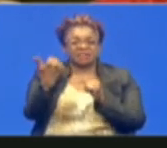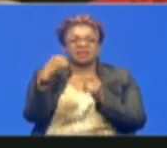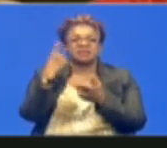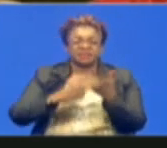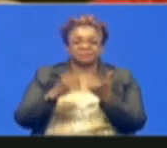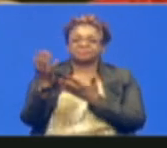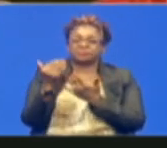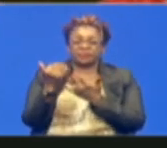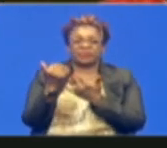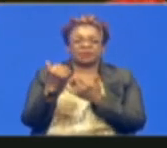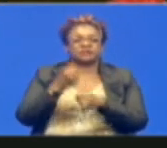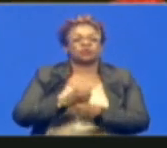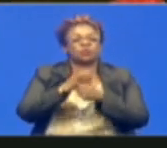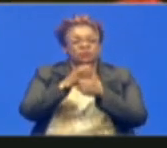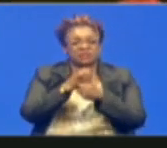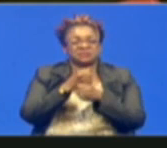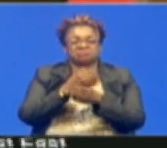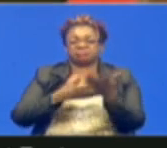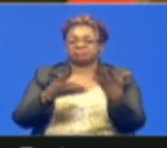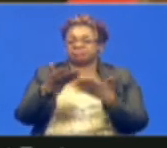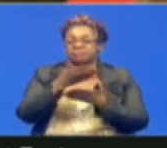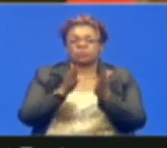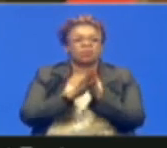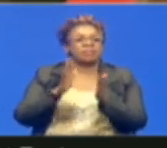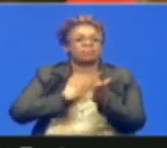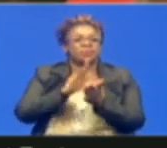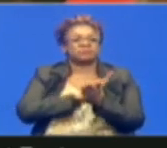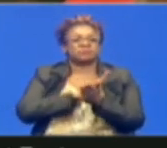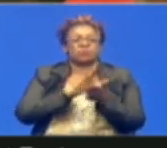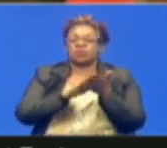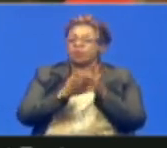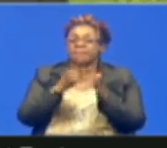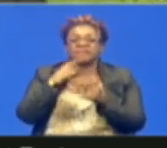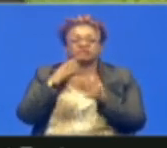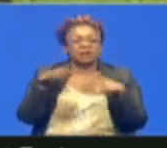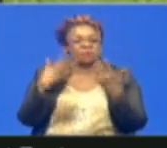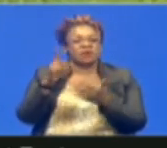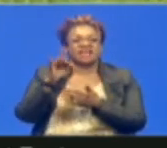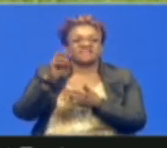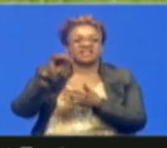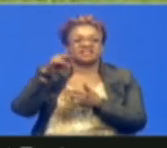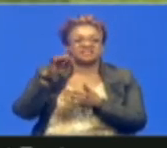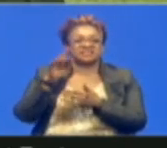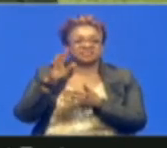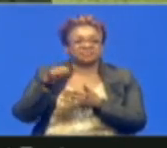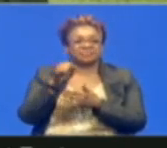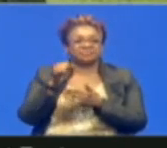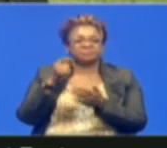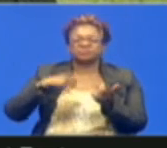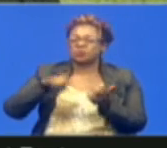as shareholders endured their interaction with the board with no mention of dividends. We are very, very disappointed.